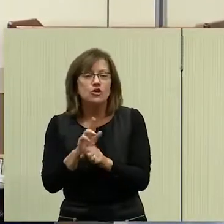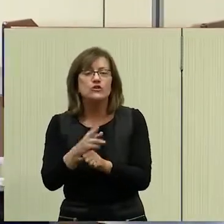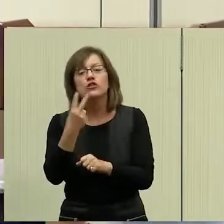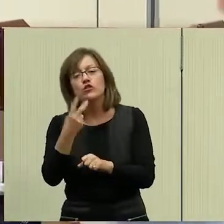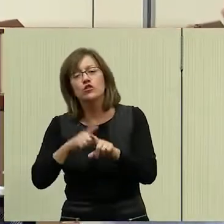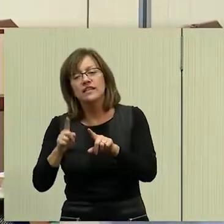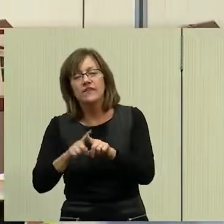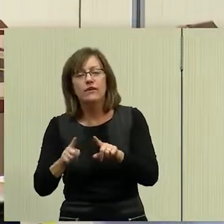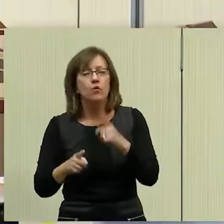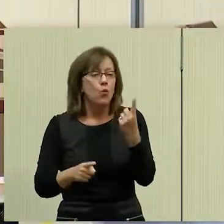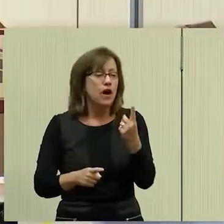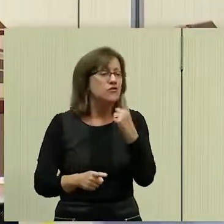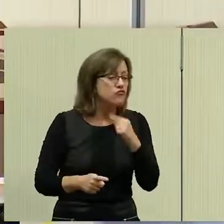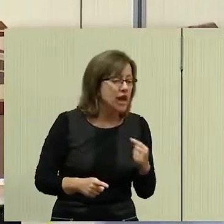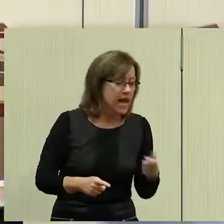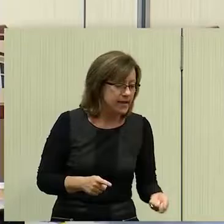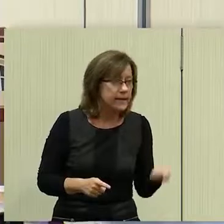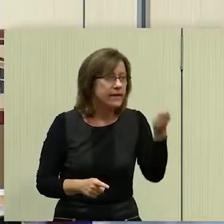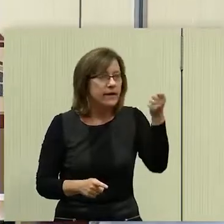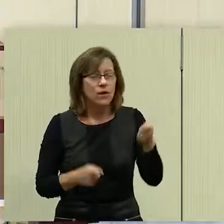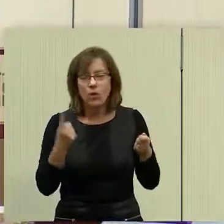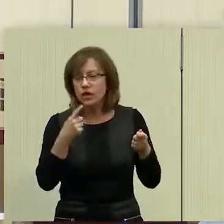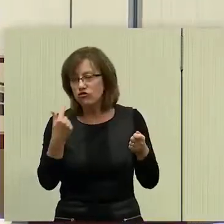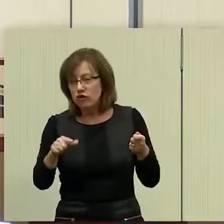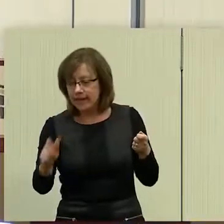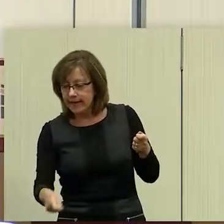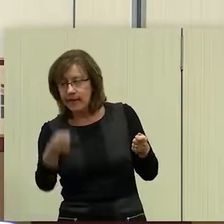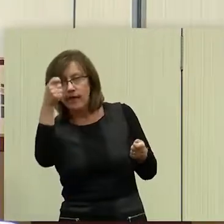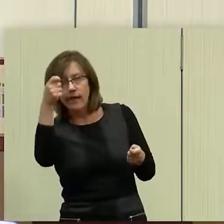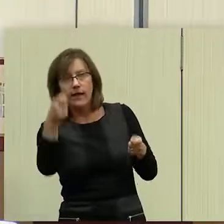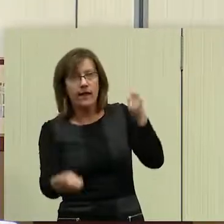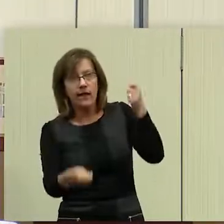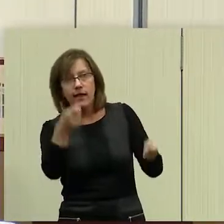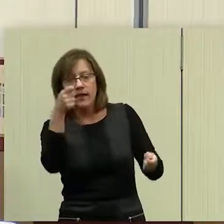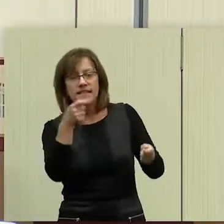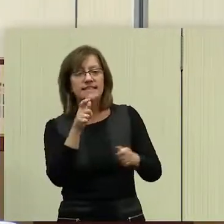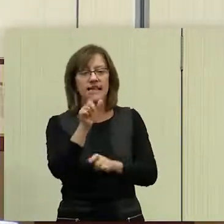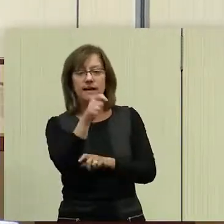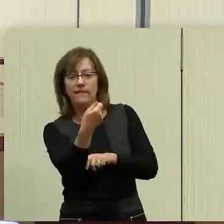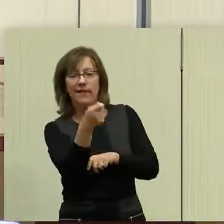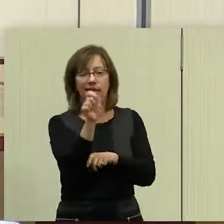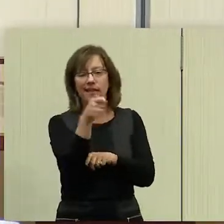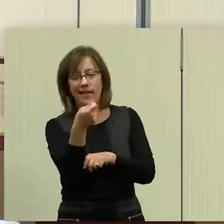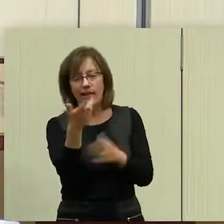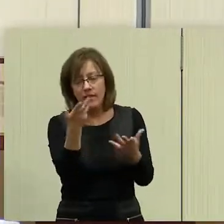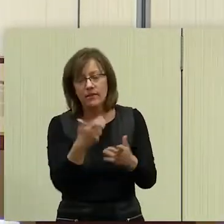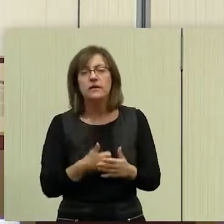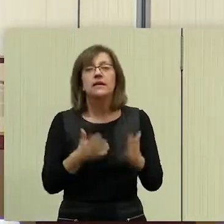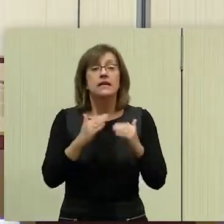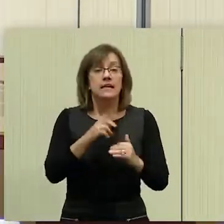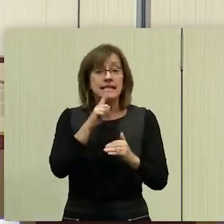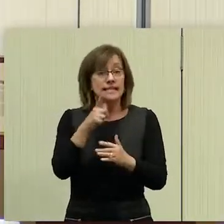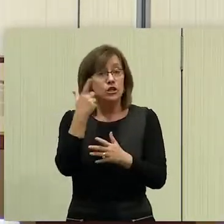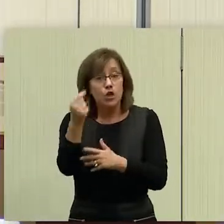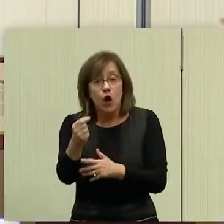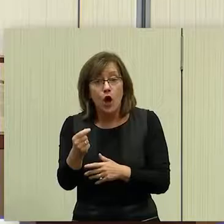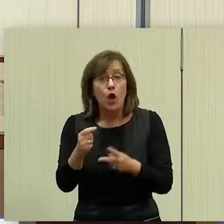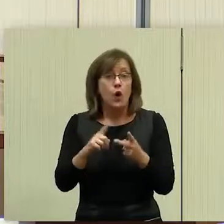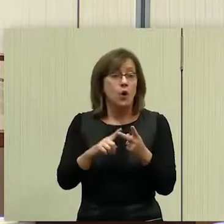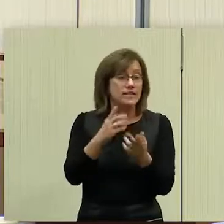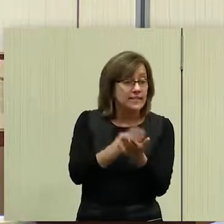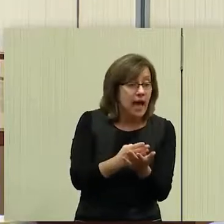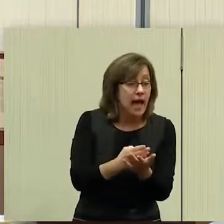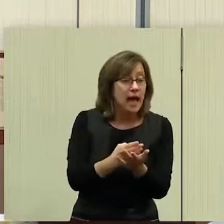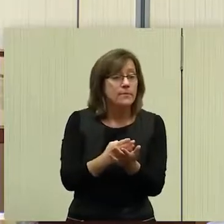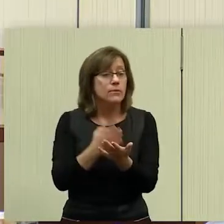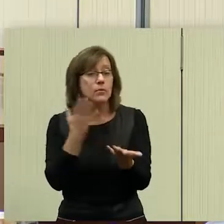sticks, a red and a green one. But she's engaging. She has them, you know, kind of, is it a go? Is it a stop